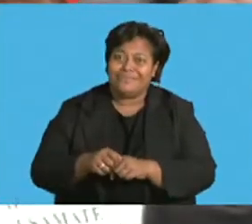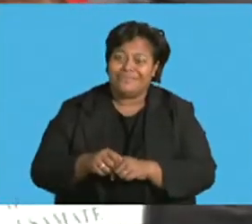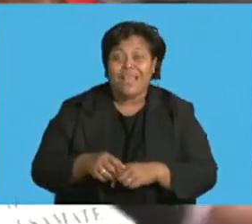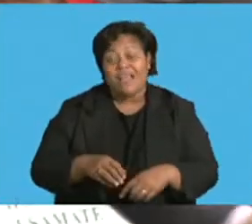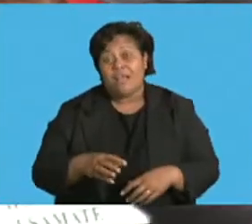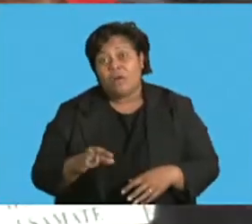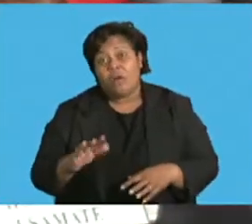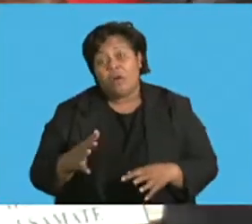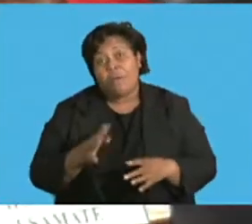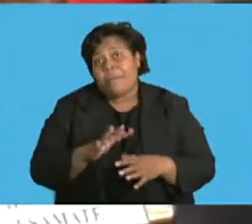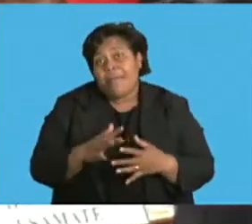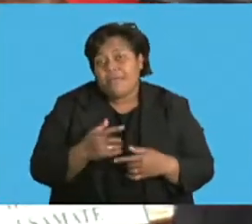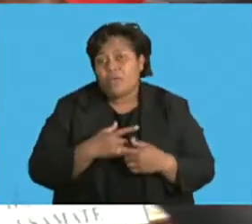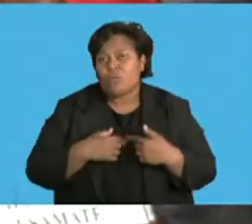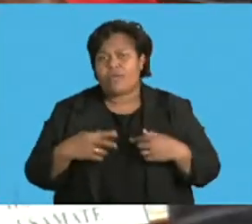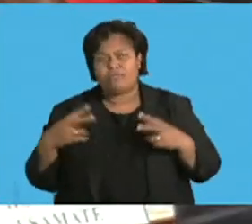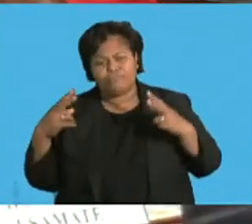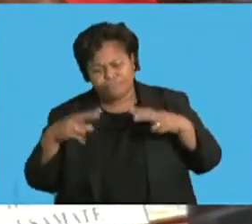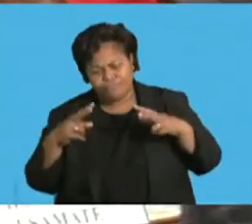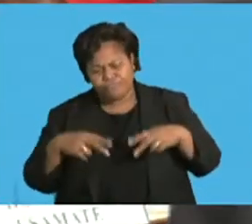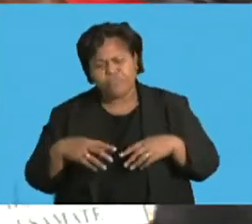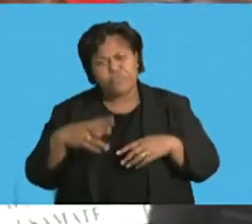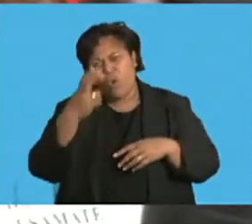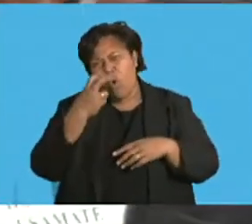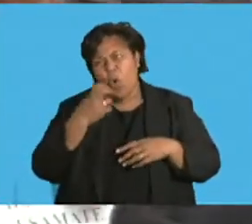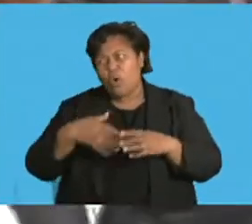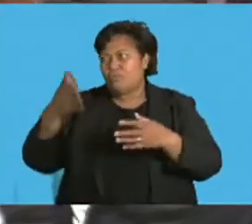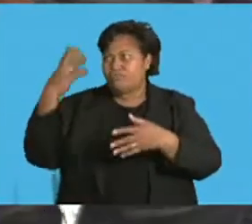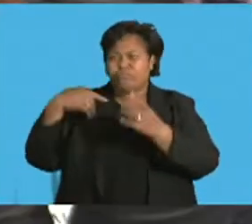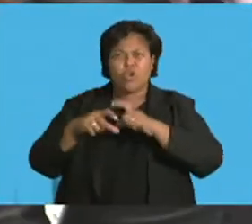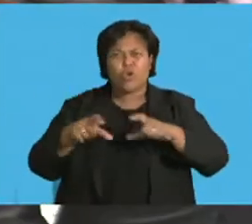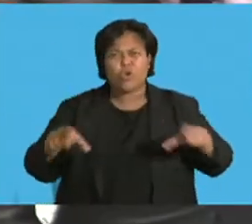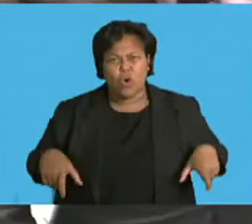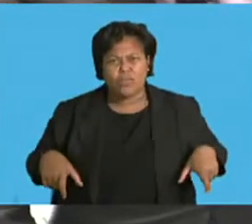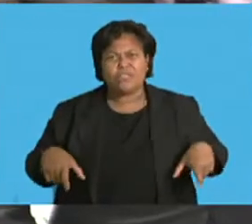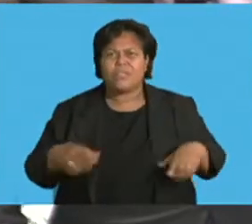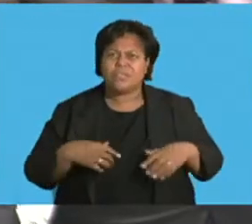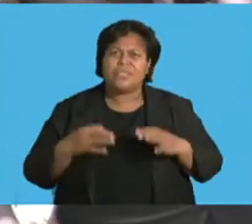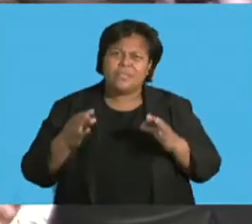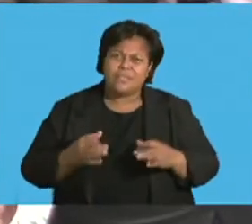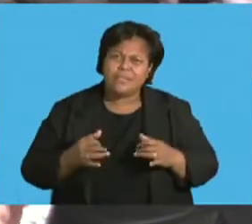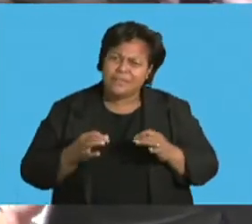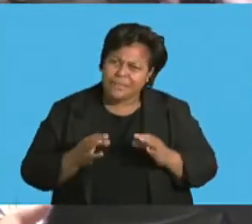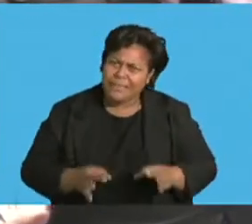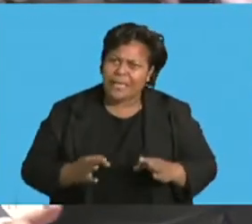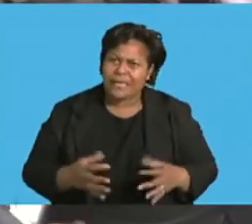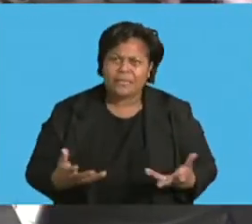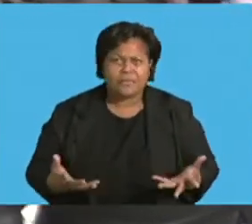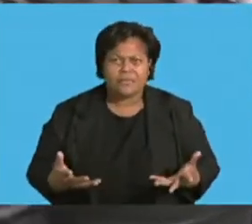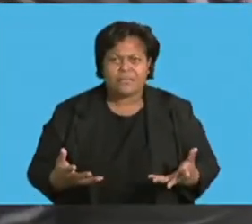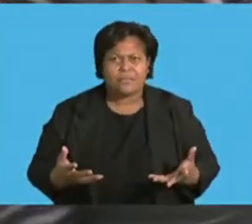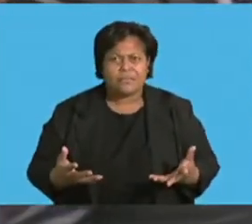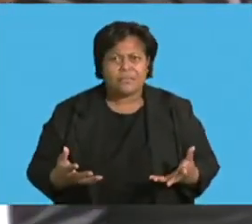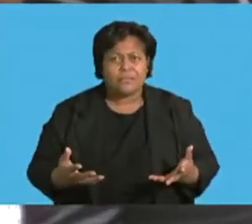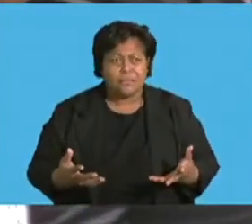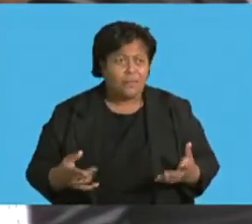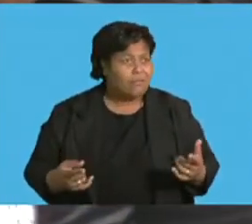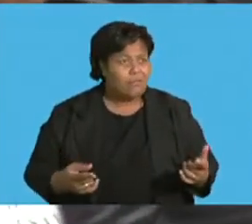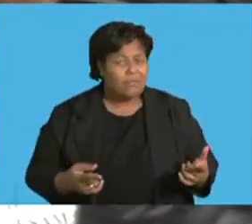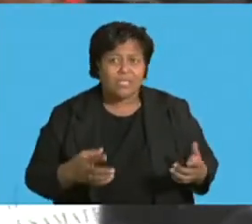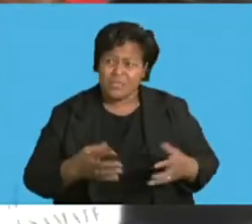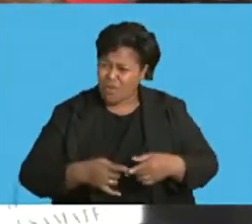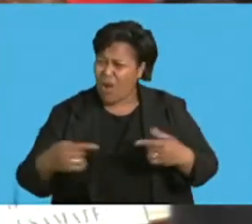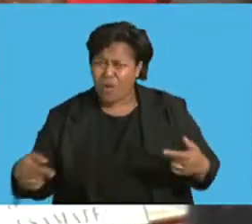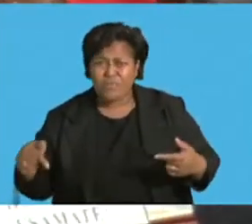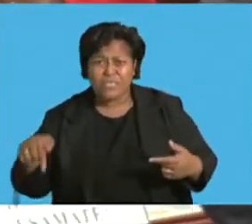talked about, well, the public has already decided that he is guilty. Isn't this contradictory to the rule of law? Isn't